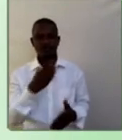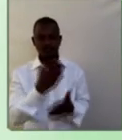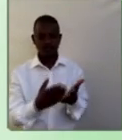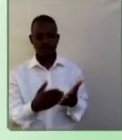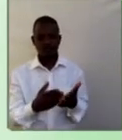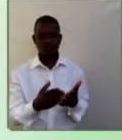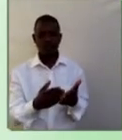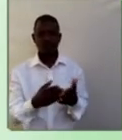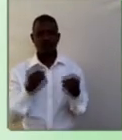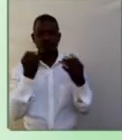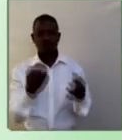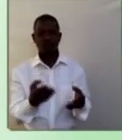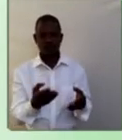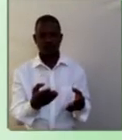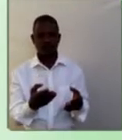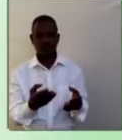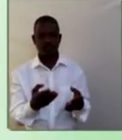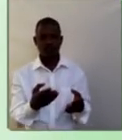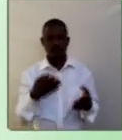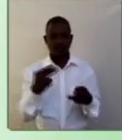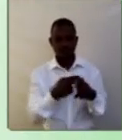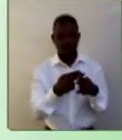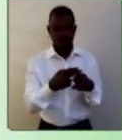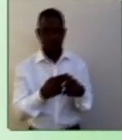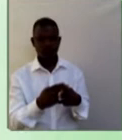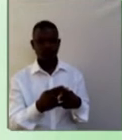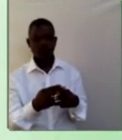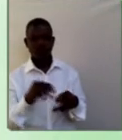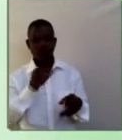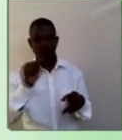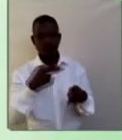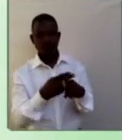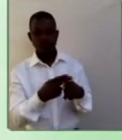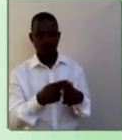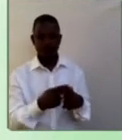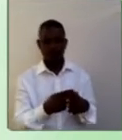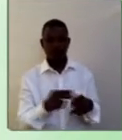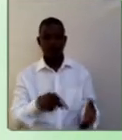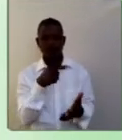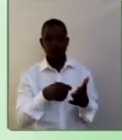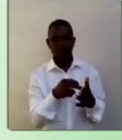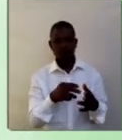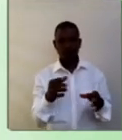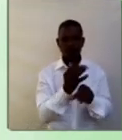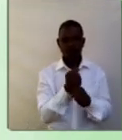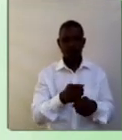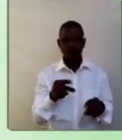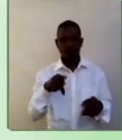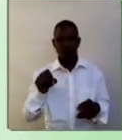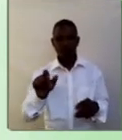some, many, few, a few. These take